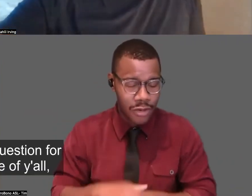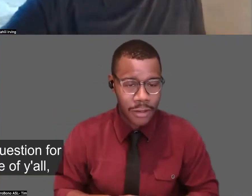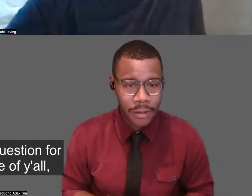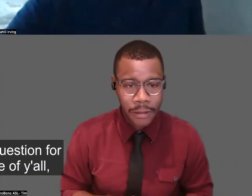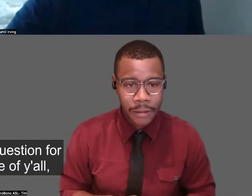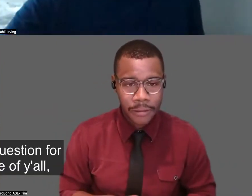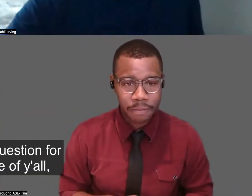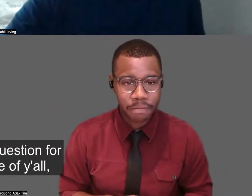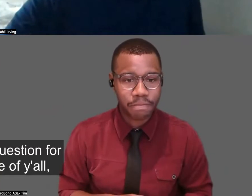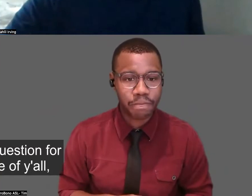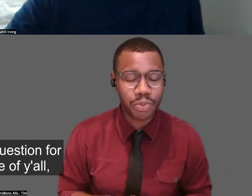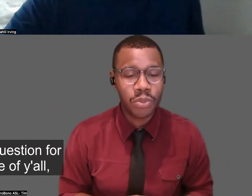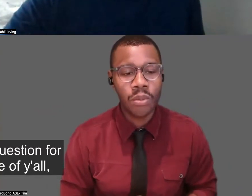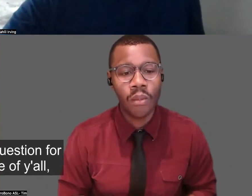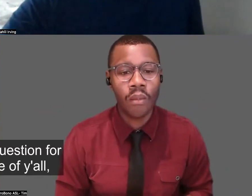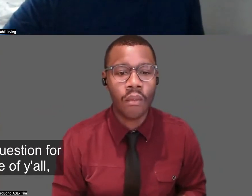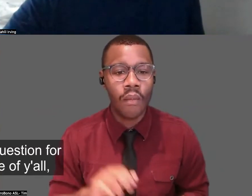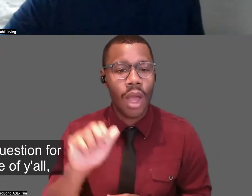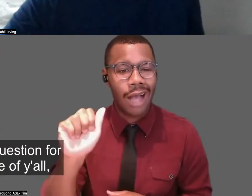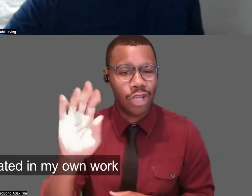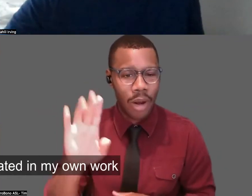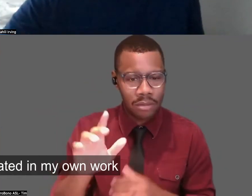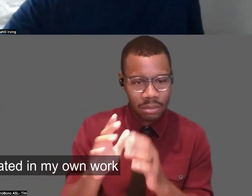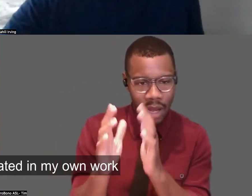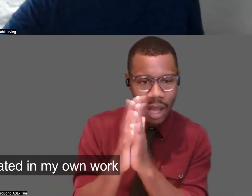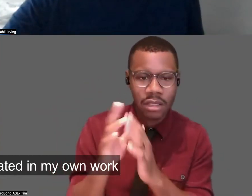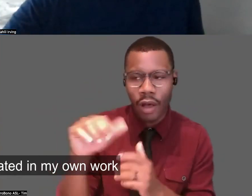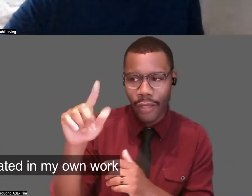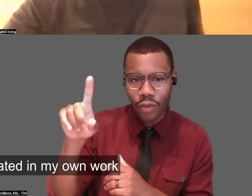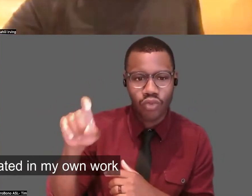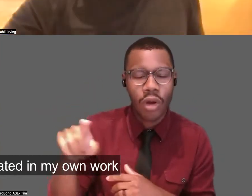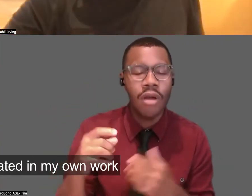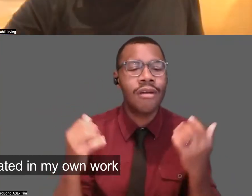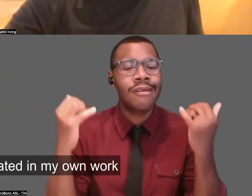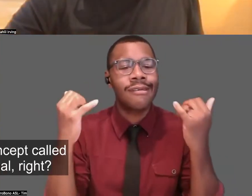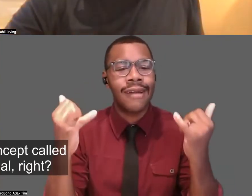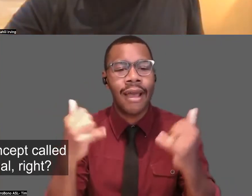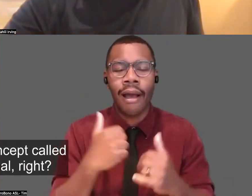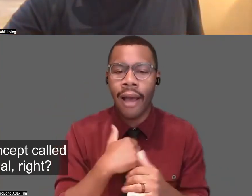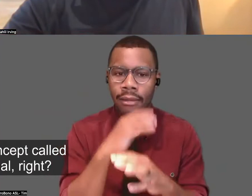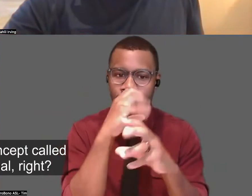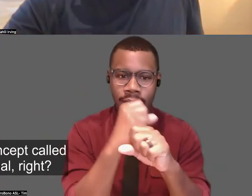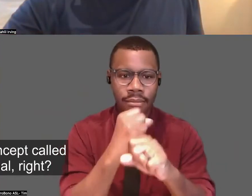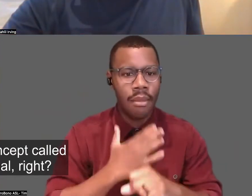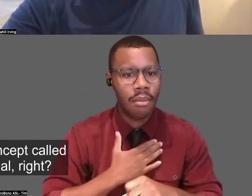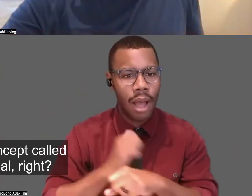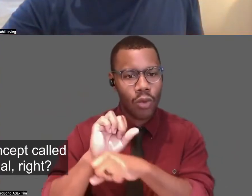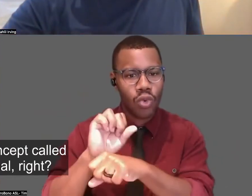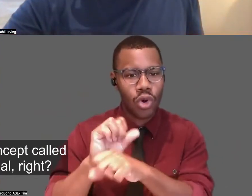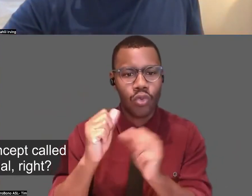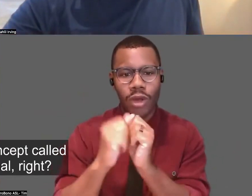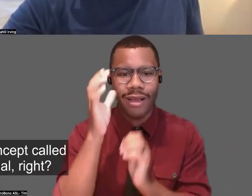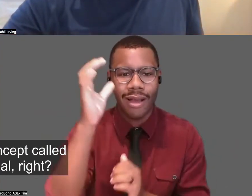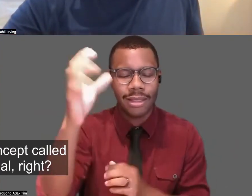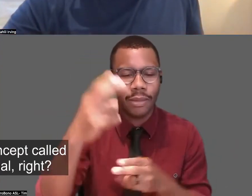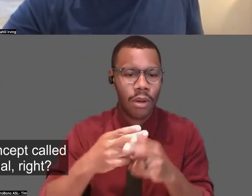A related question for either one of y'all. I am currently fascinated in my own work with this concept called the libidinal,